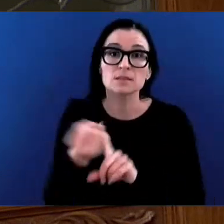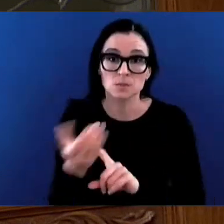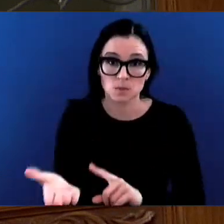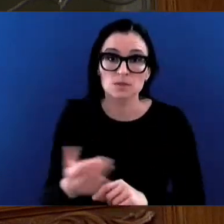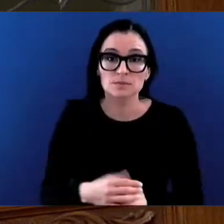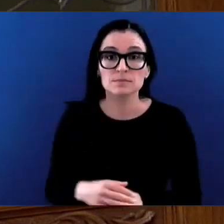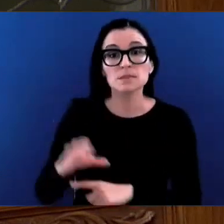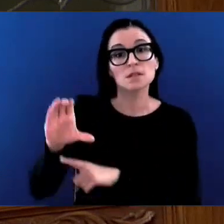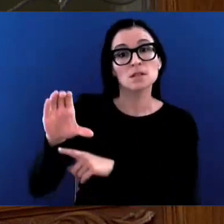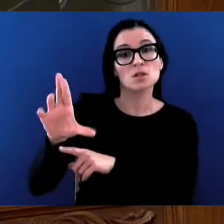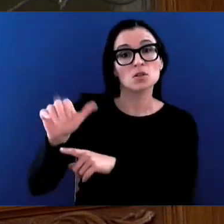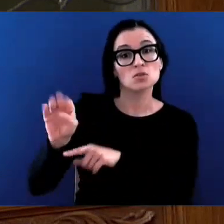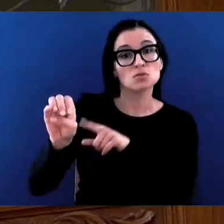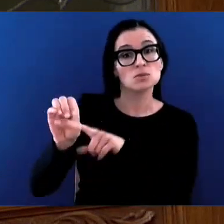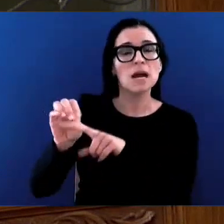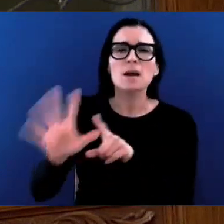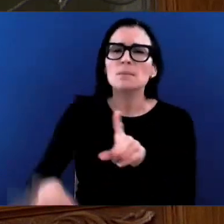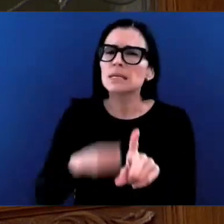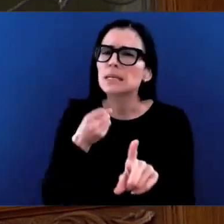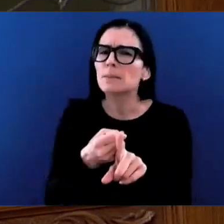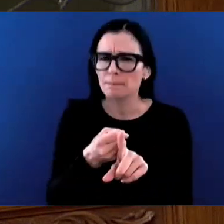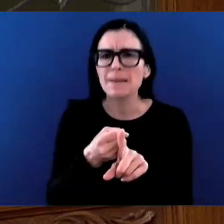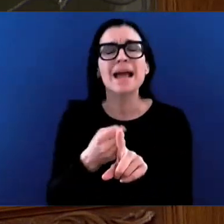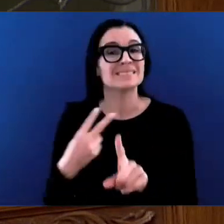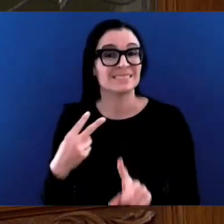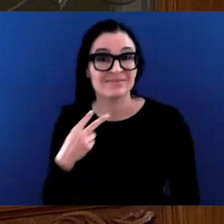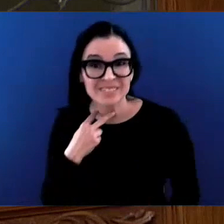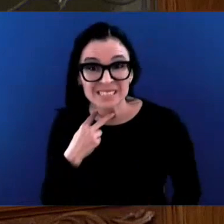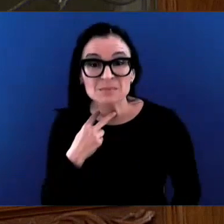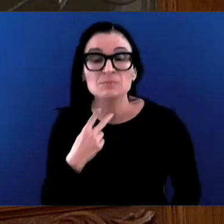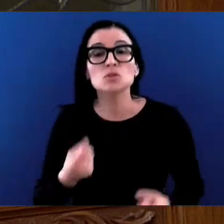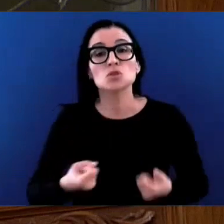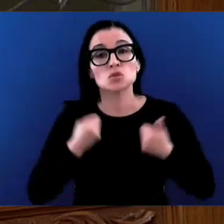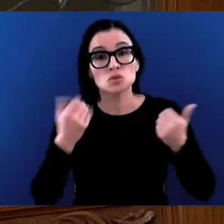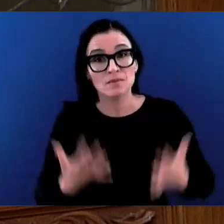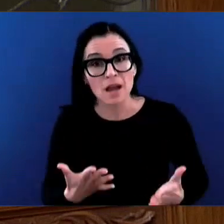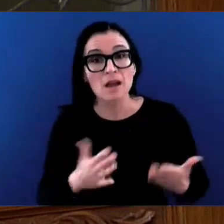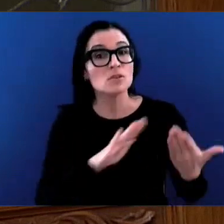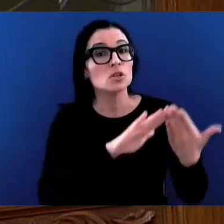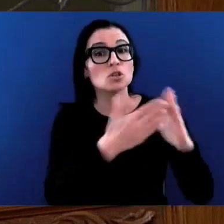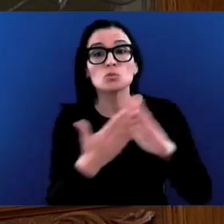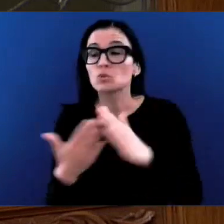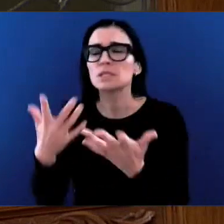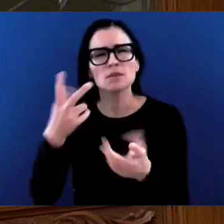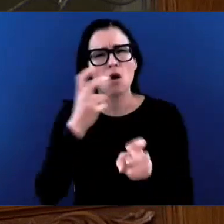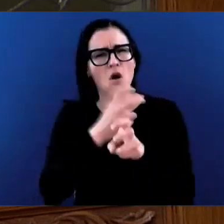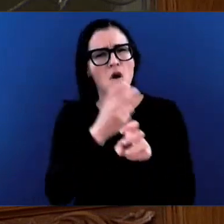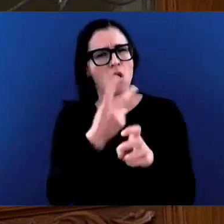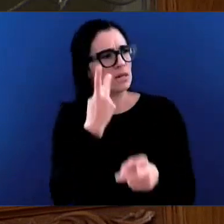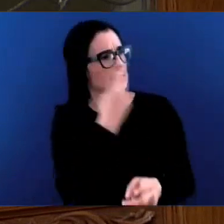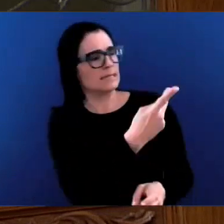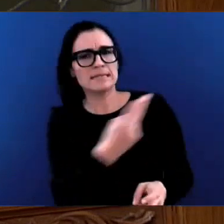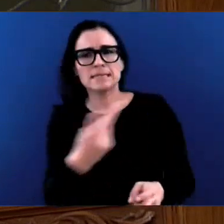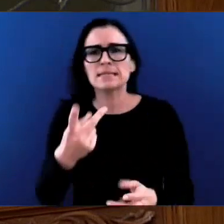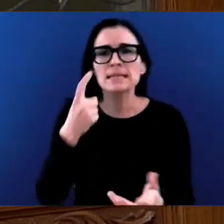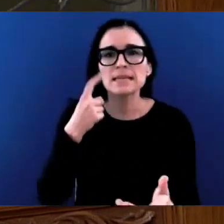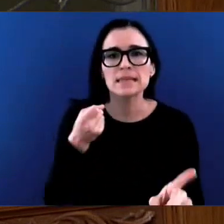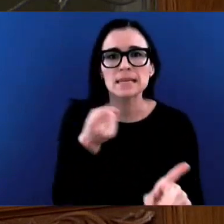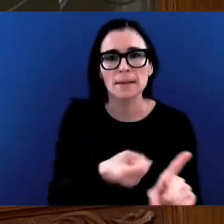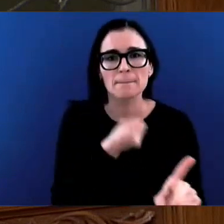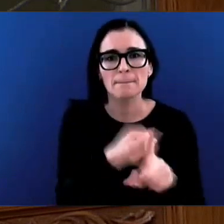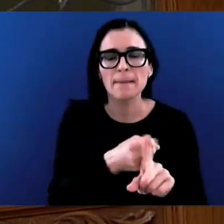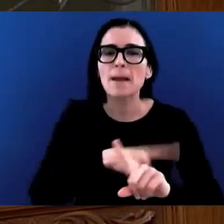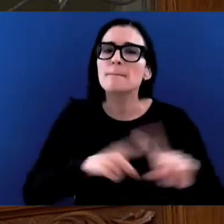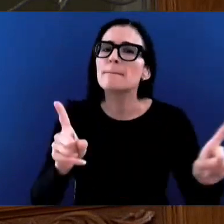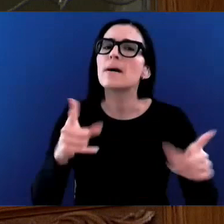their community are not always easily seen. It often takes extraordinary bravery for victims and survivors of crime